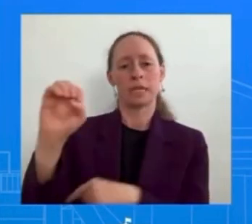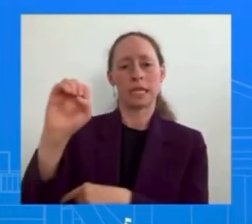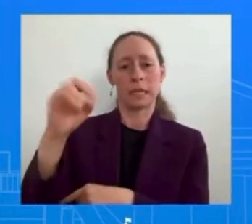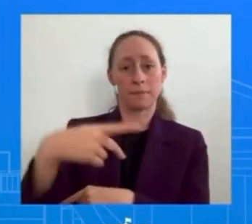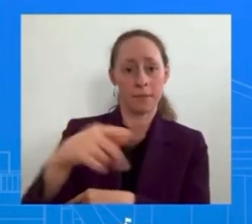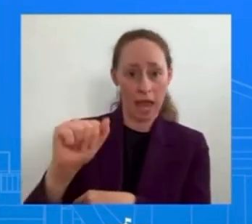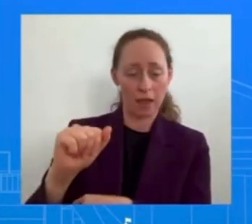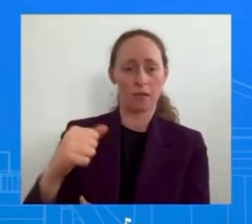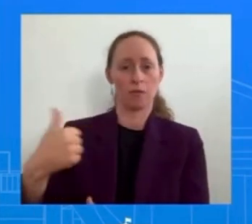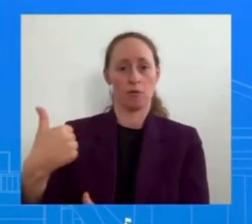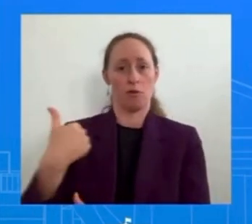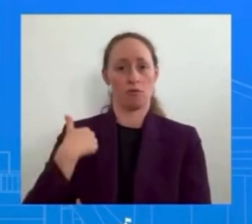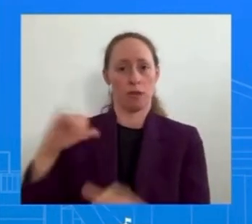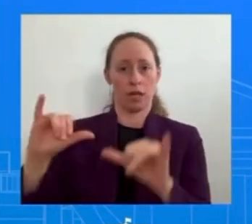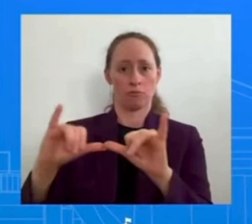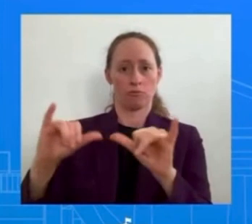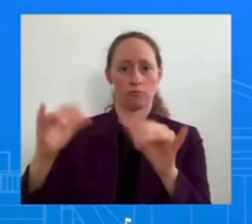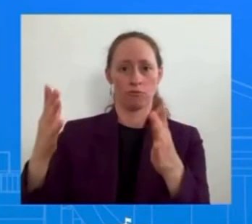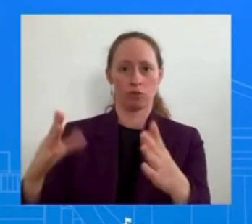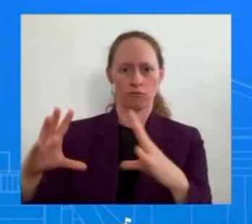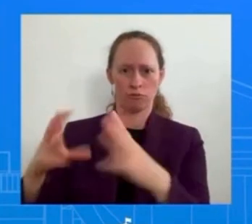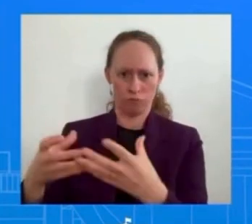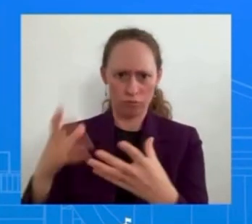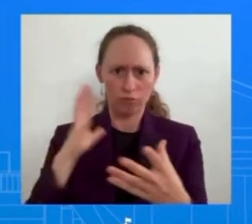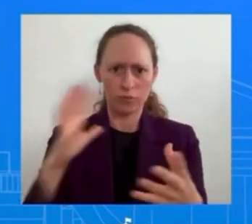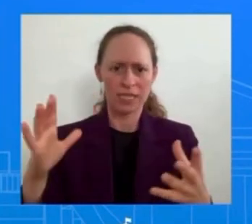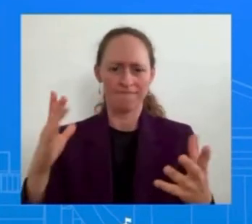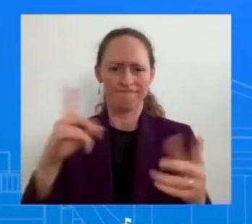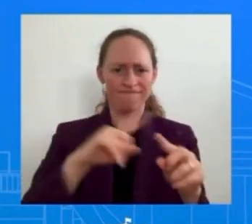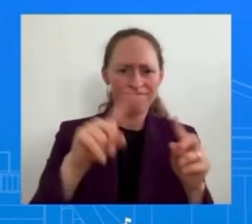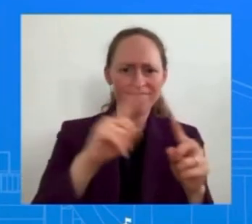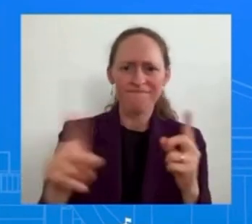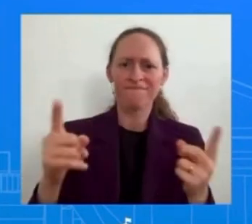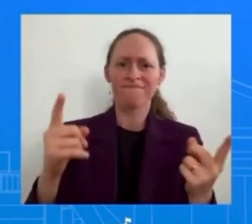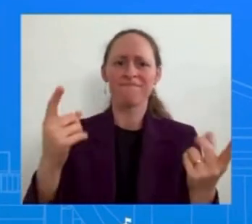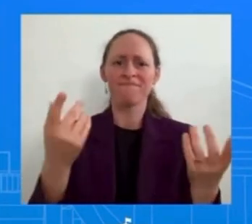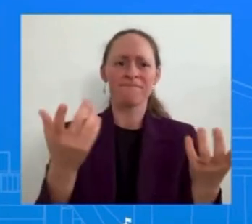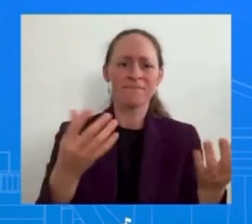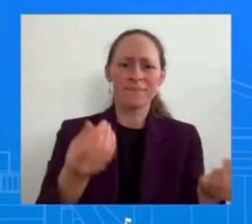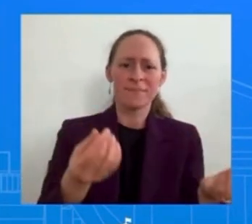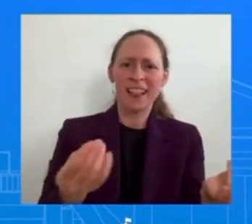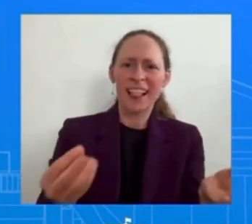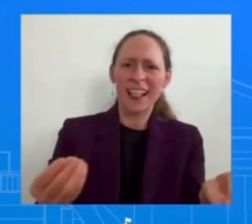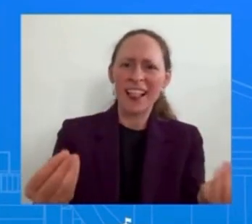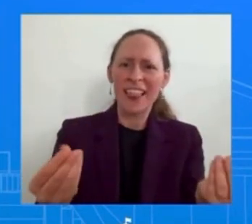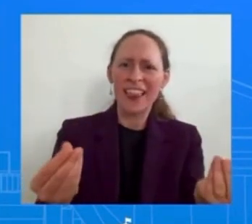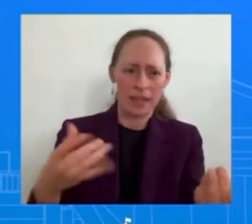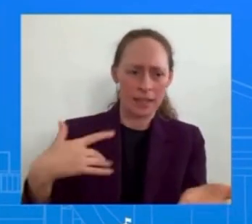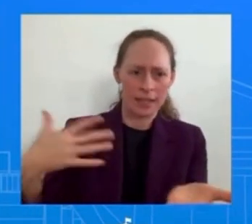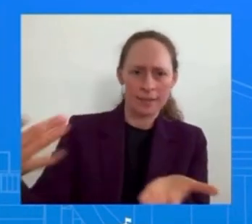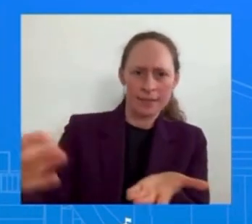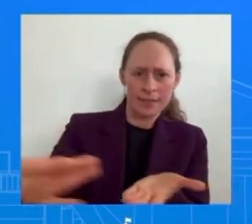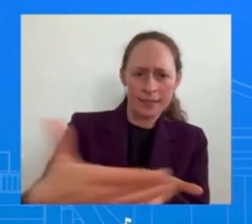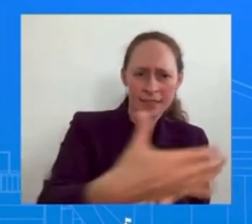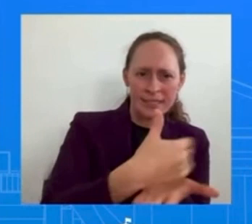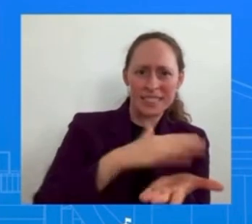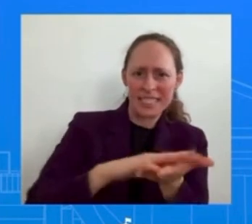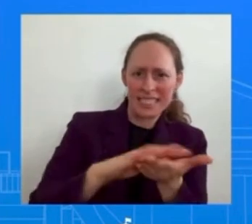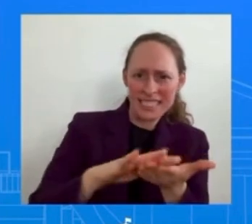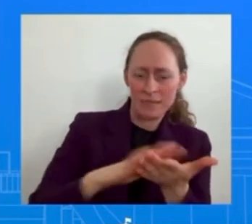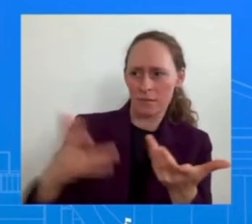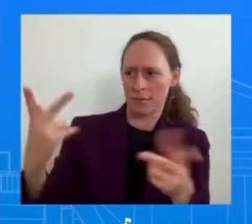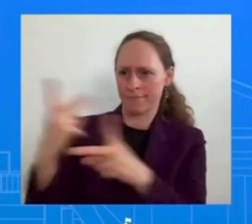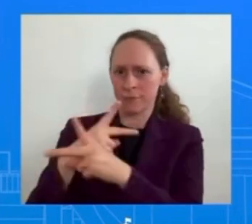planning for removal. We are also mindful, and I stress this to my team every day and every time I talk to them, that we